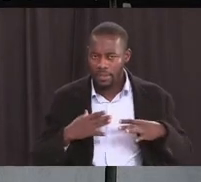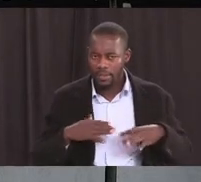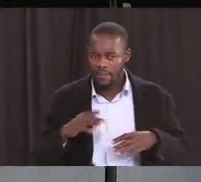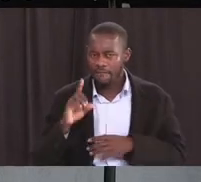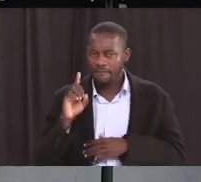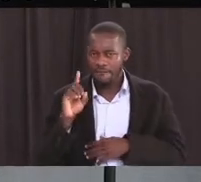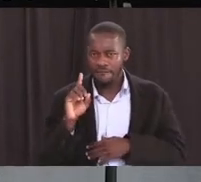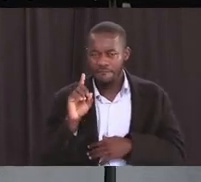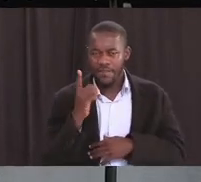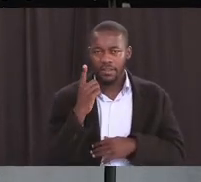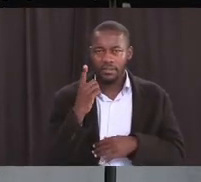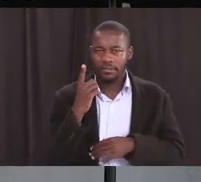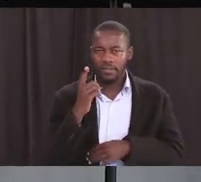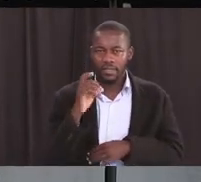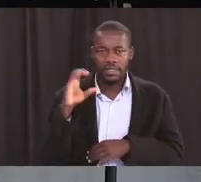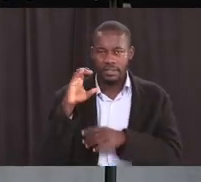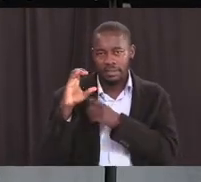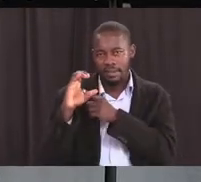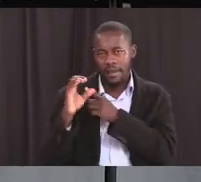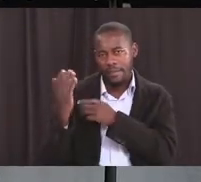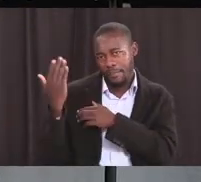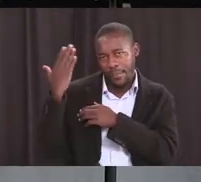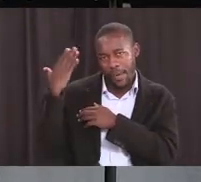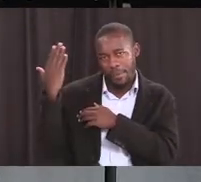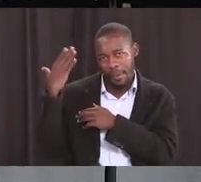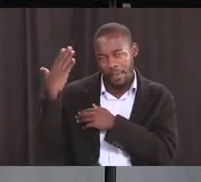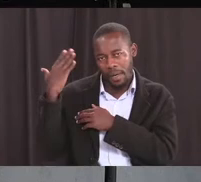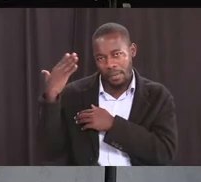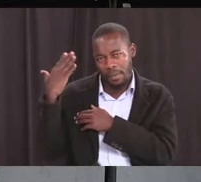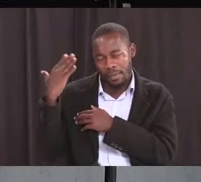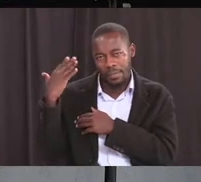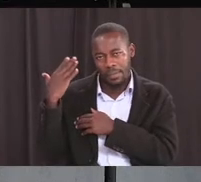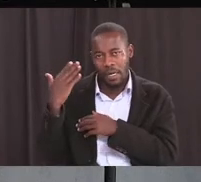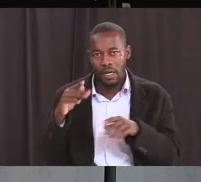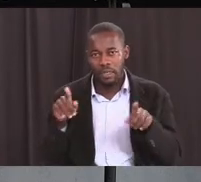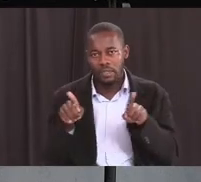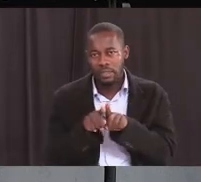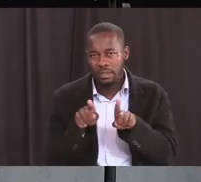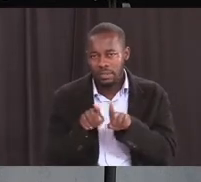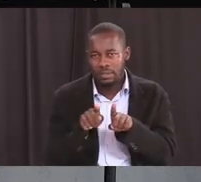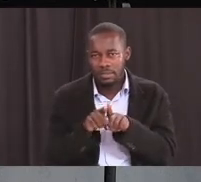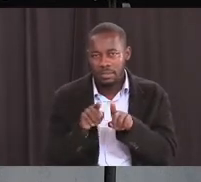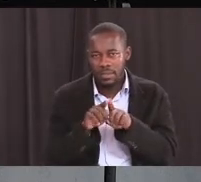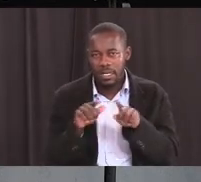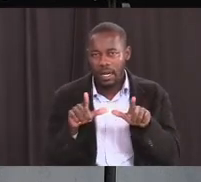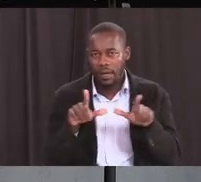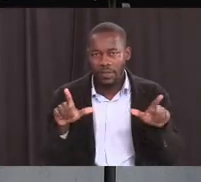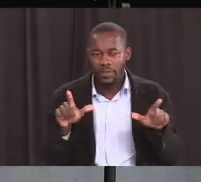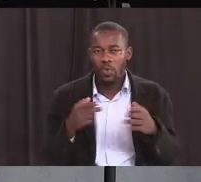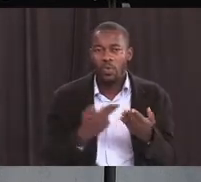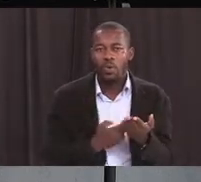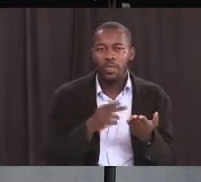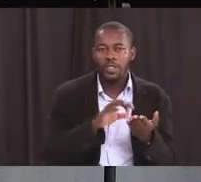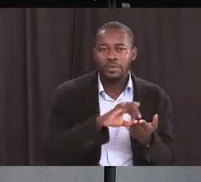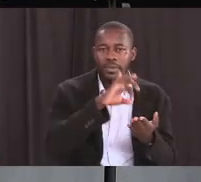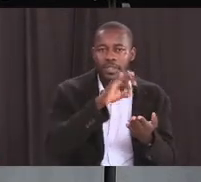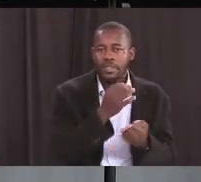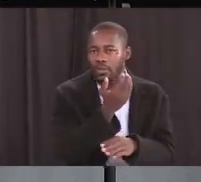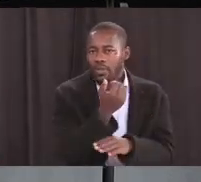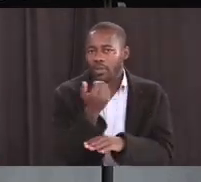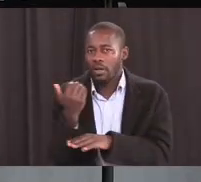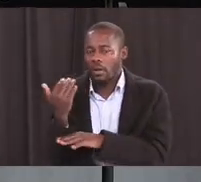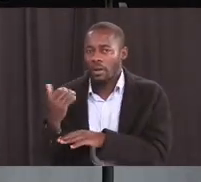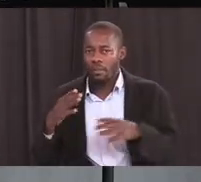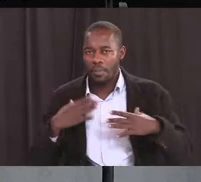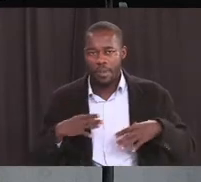is the same way, the exact same way that the Holy Spirit moves upon people in Nairobi in